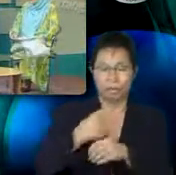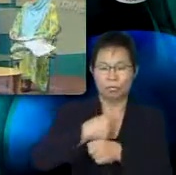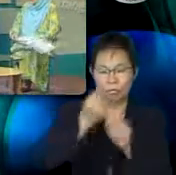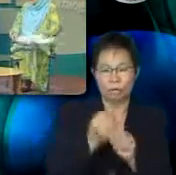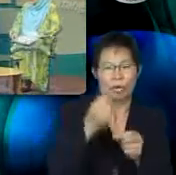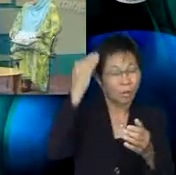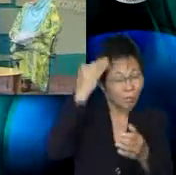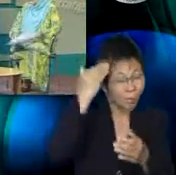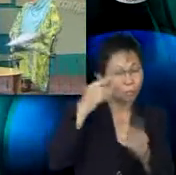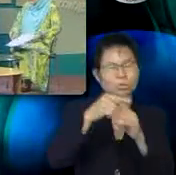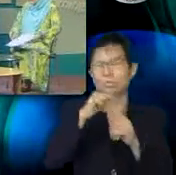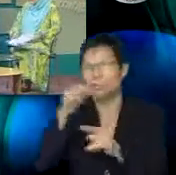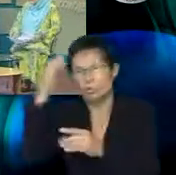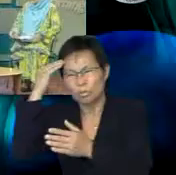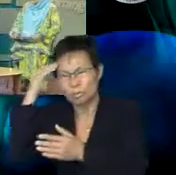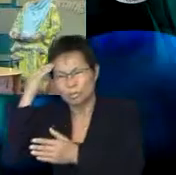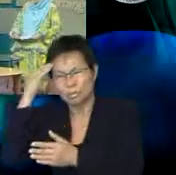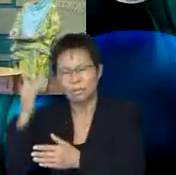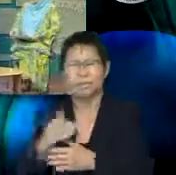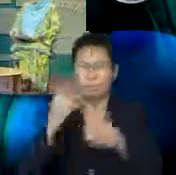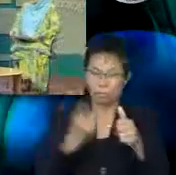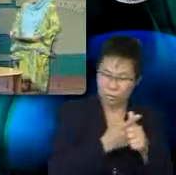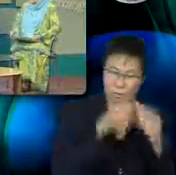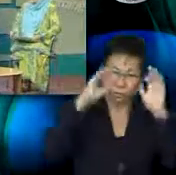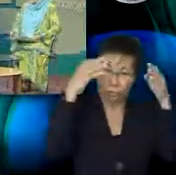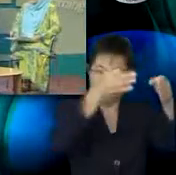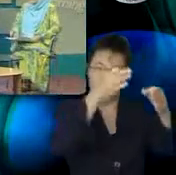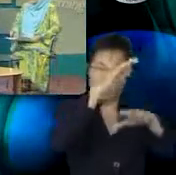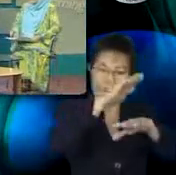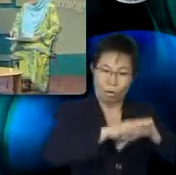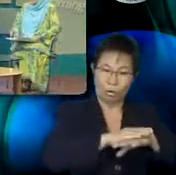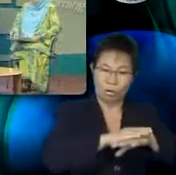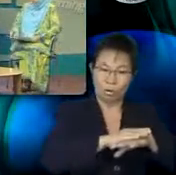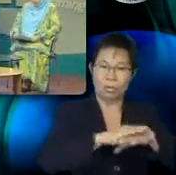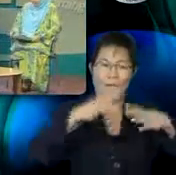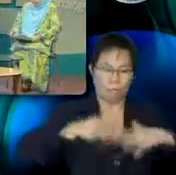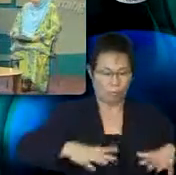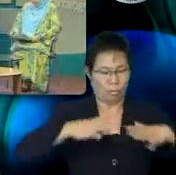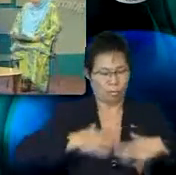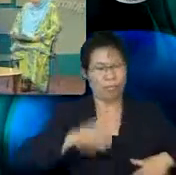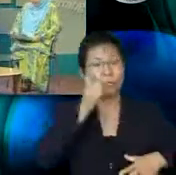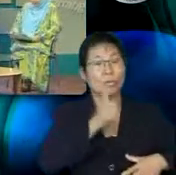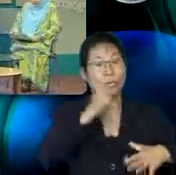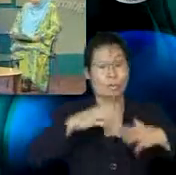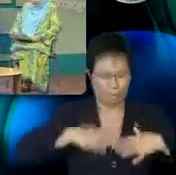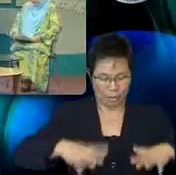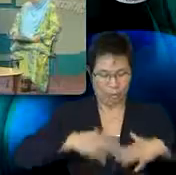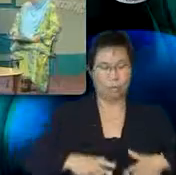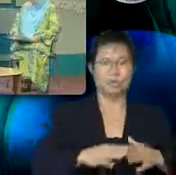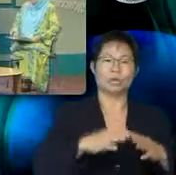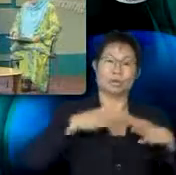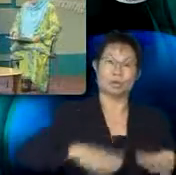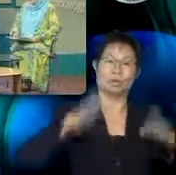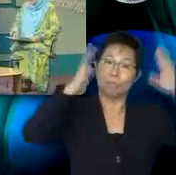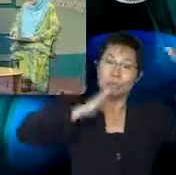the unfamiliar. For example, she first focused on the women's costumes, especially costumes